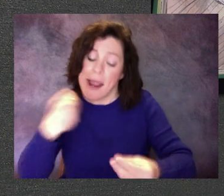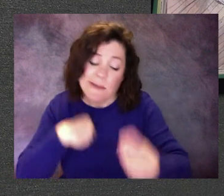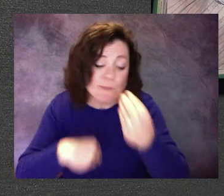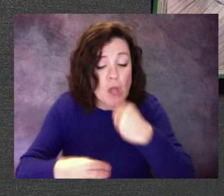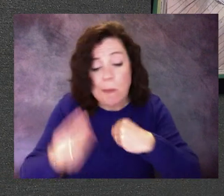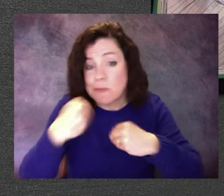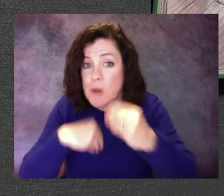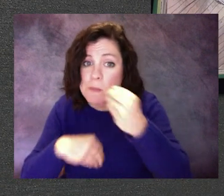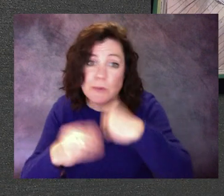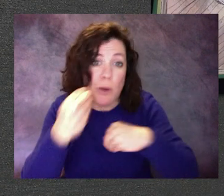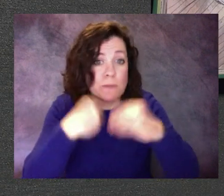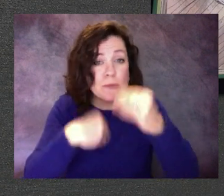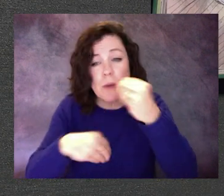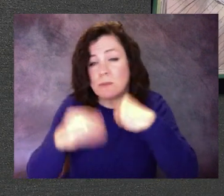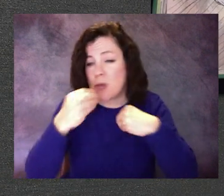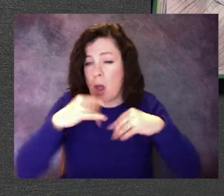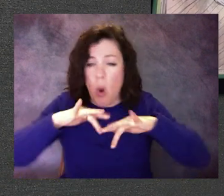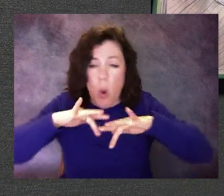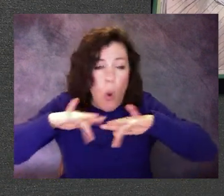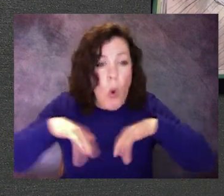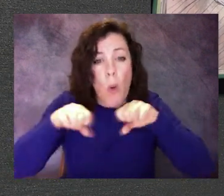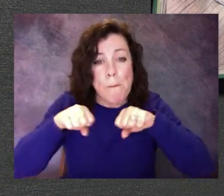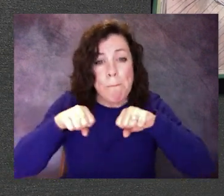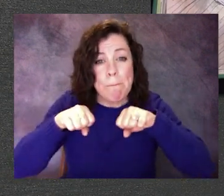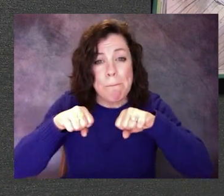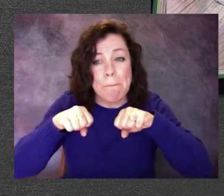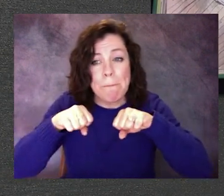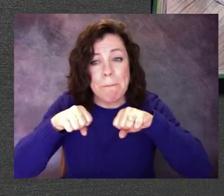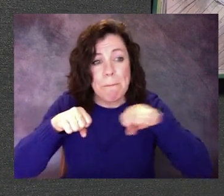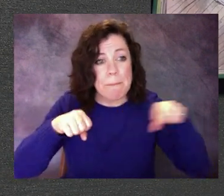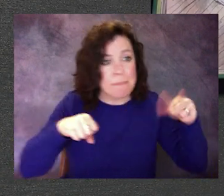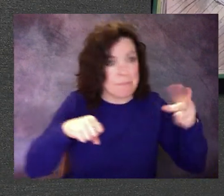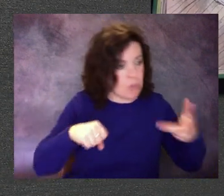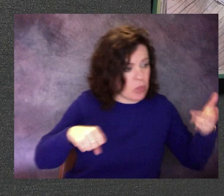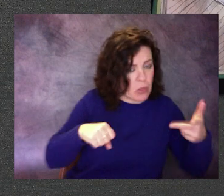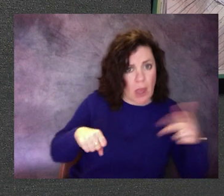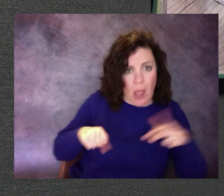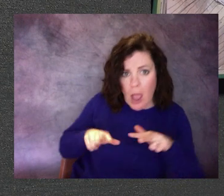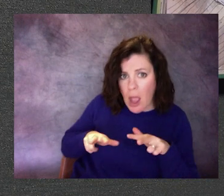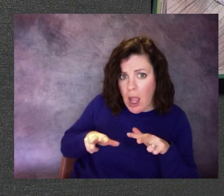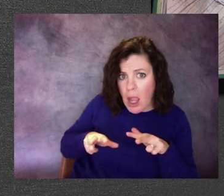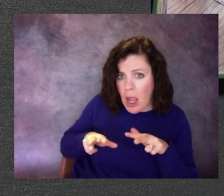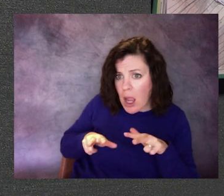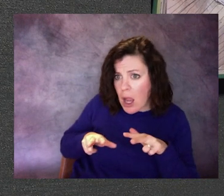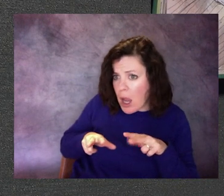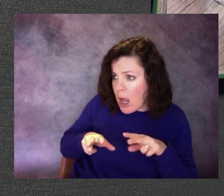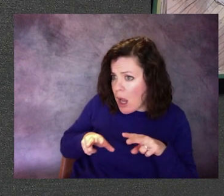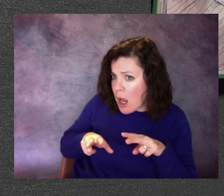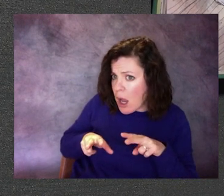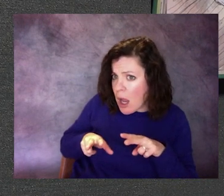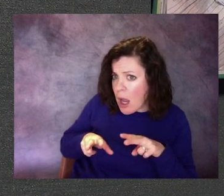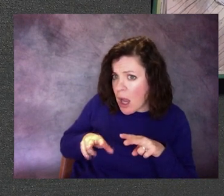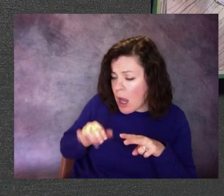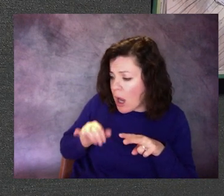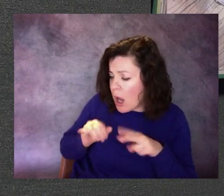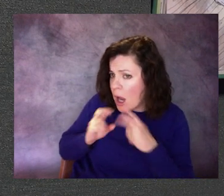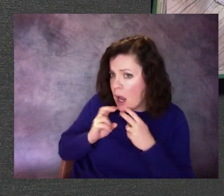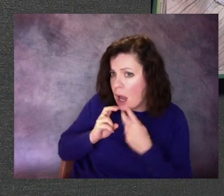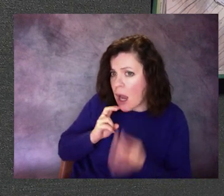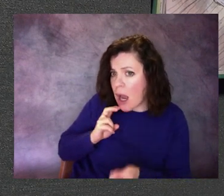last crumb. I love their faces. Like, what's happening? And I bet you guessed